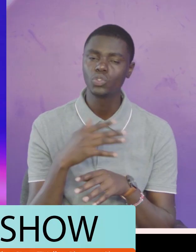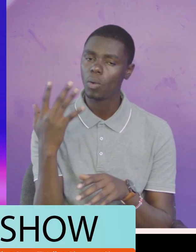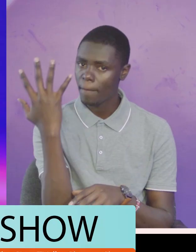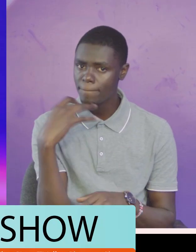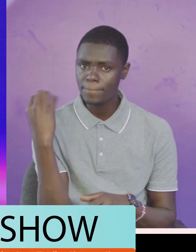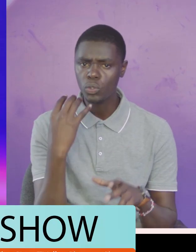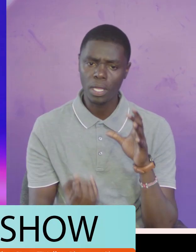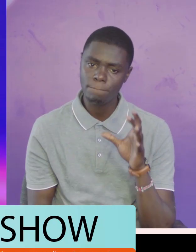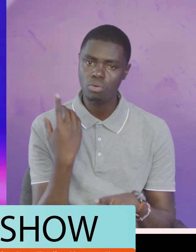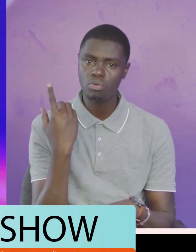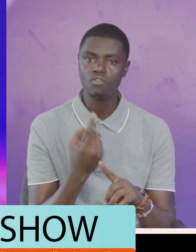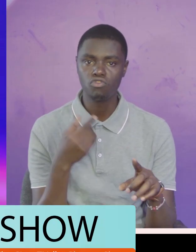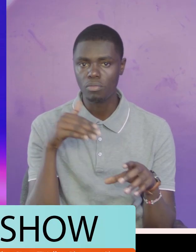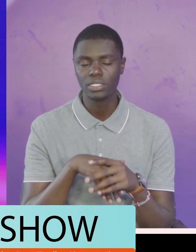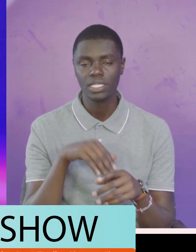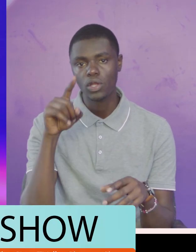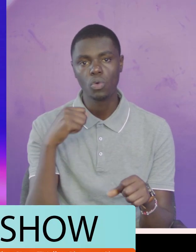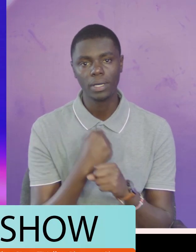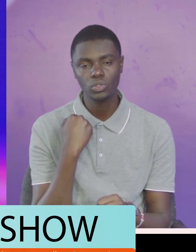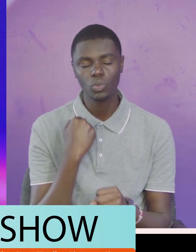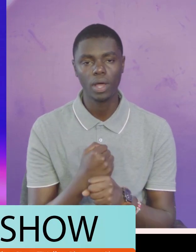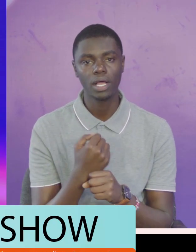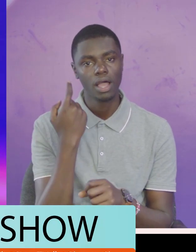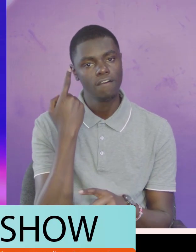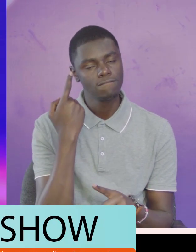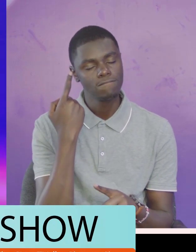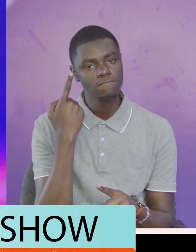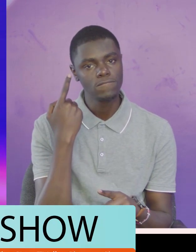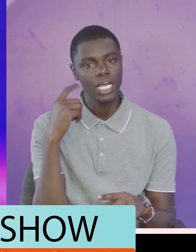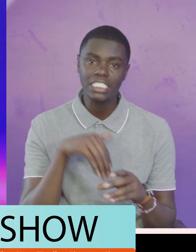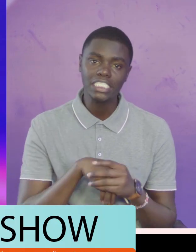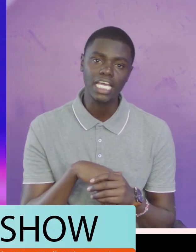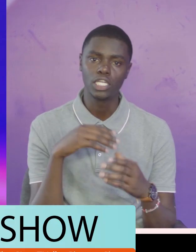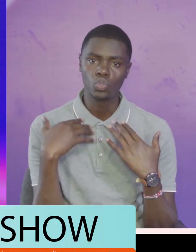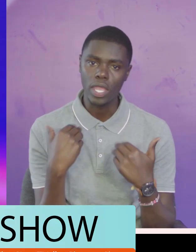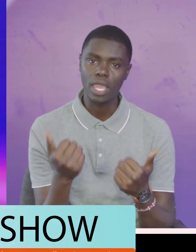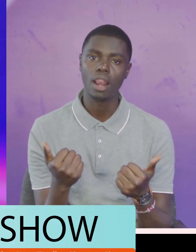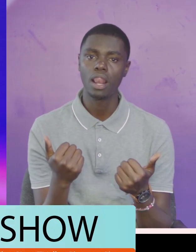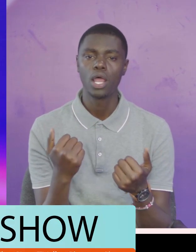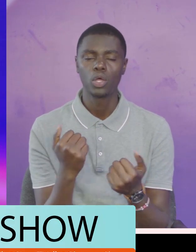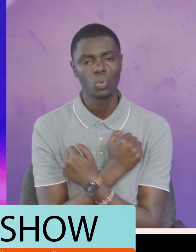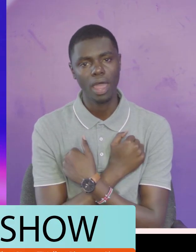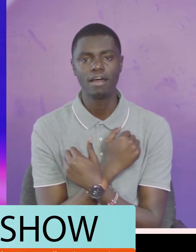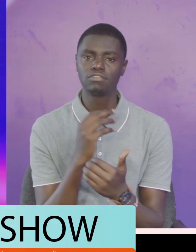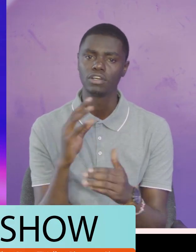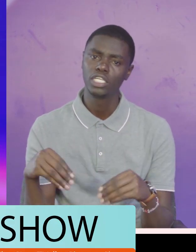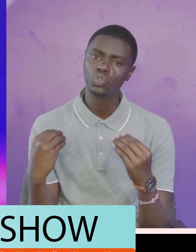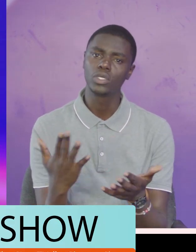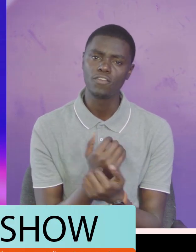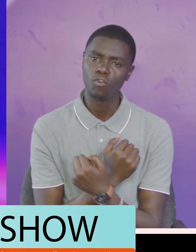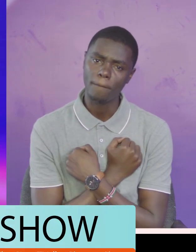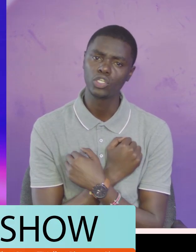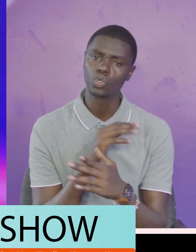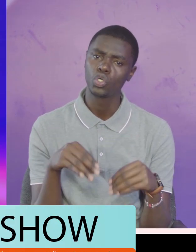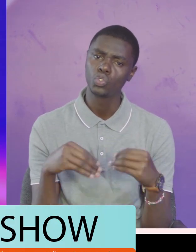inside. And you've got to work on yourself inside to heal, to love, to